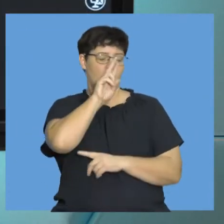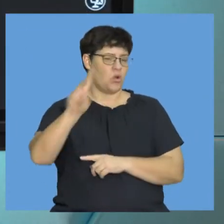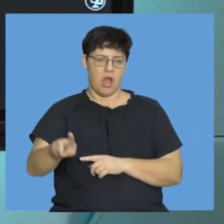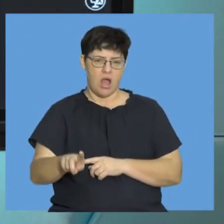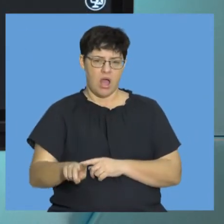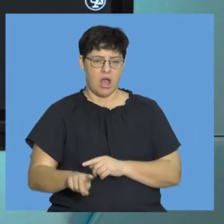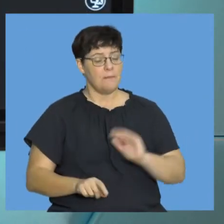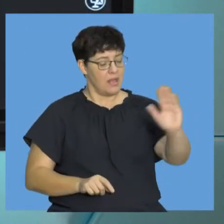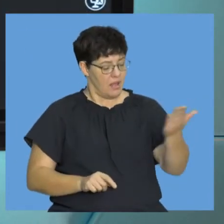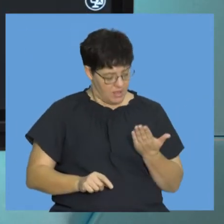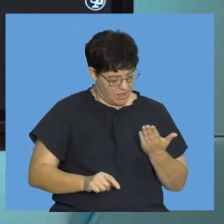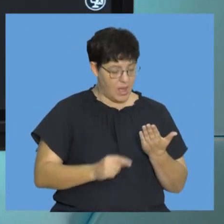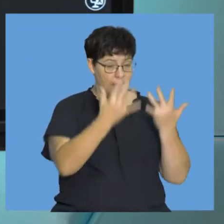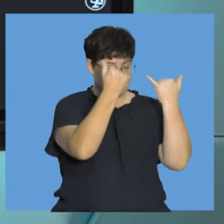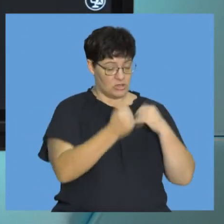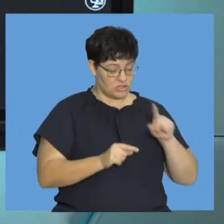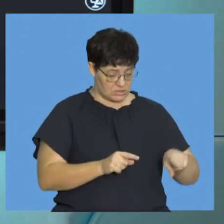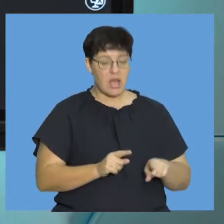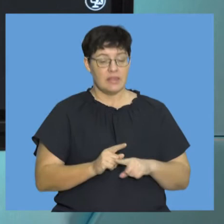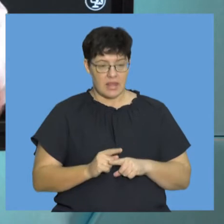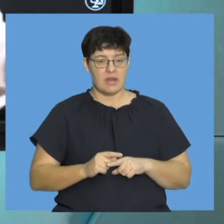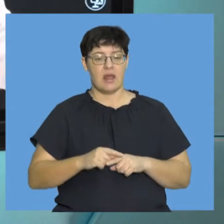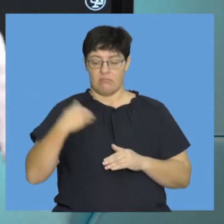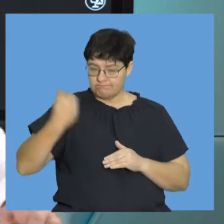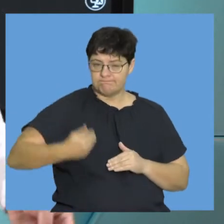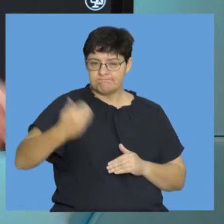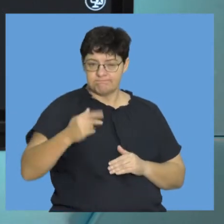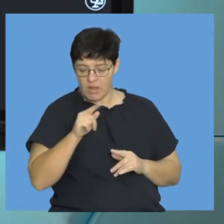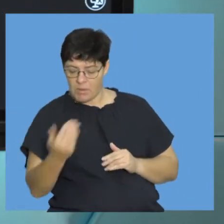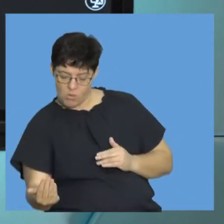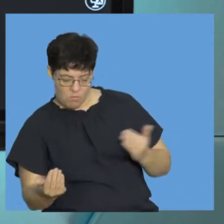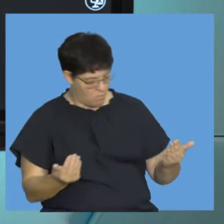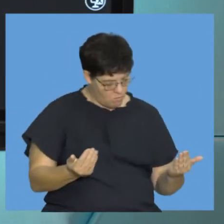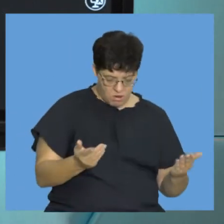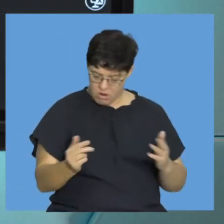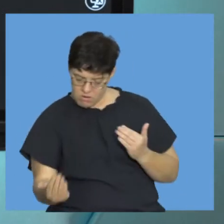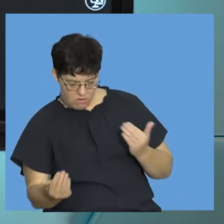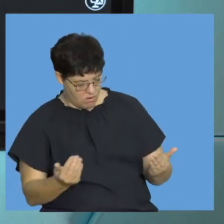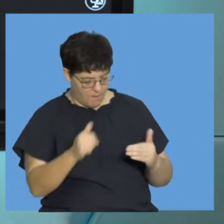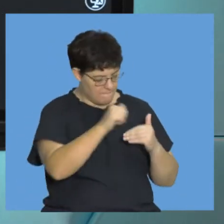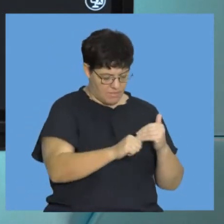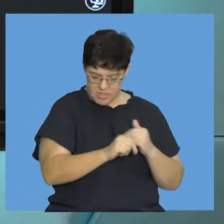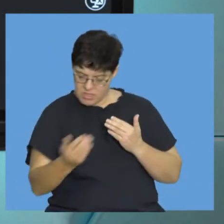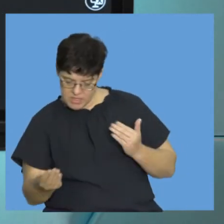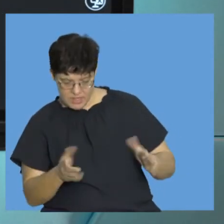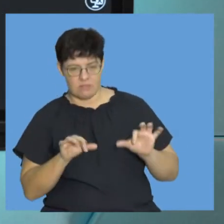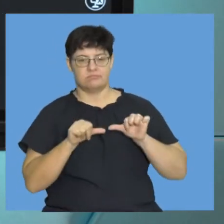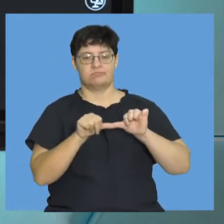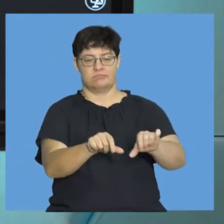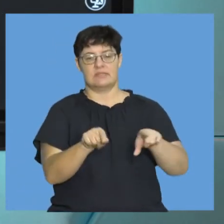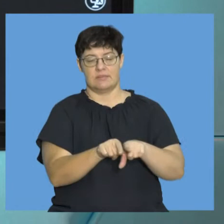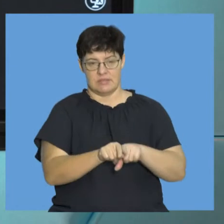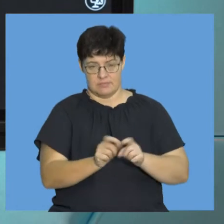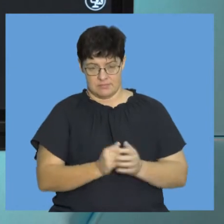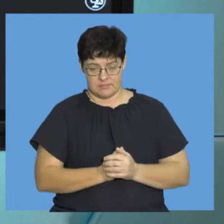the budget must be referred to on a continuous basis to see whether you are complying with what you set out